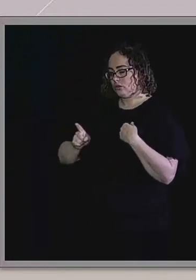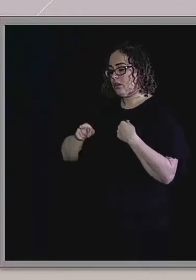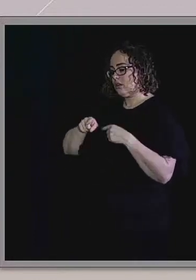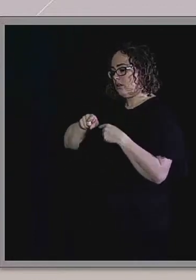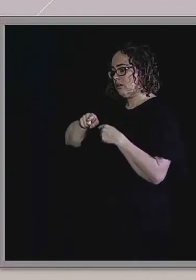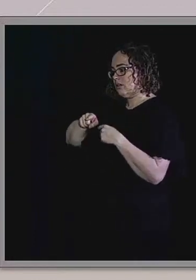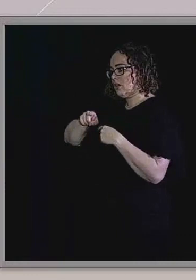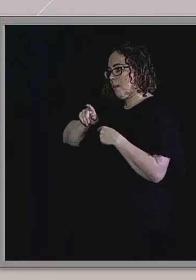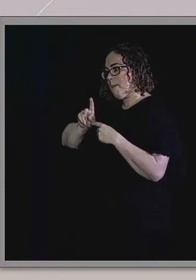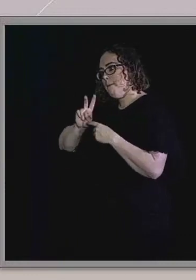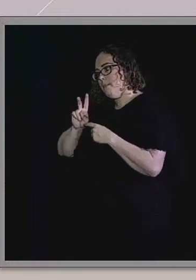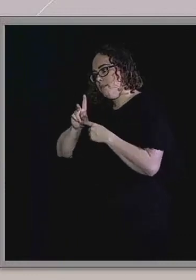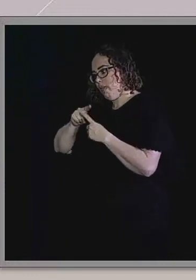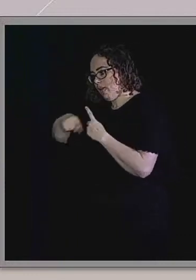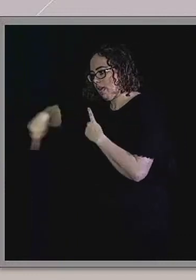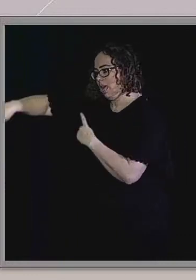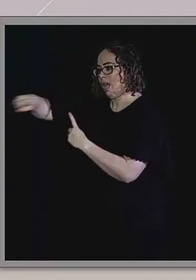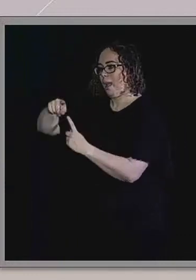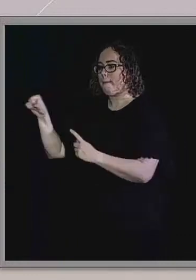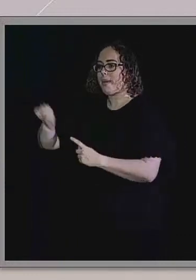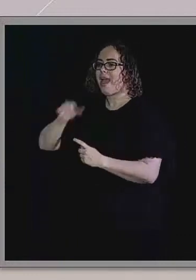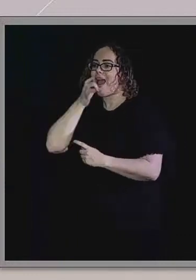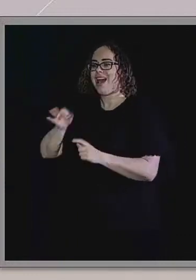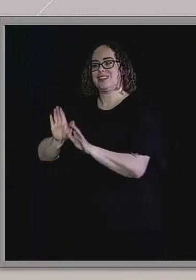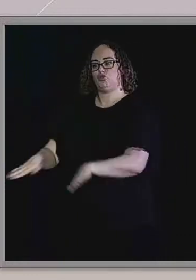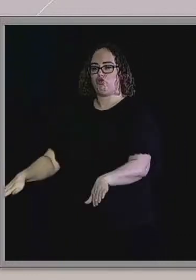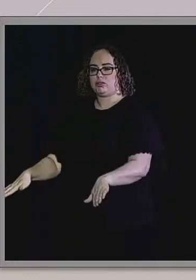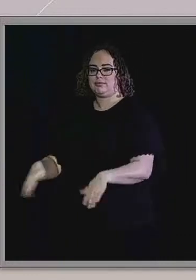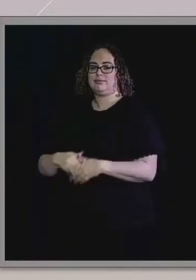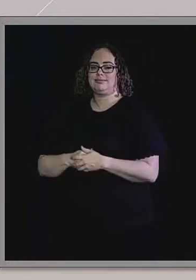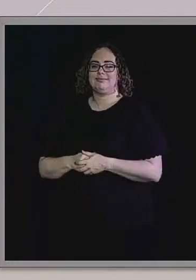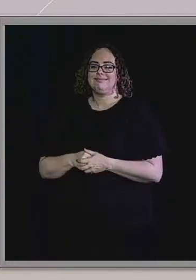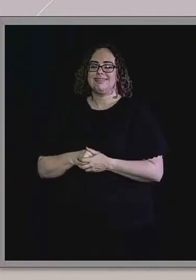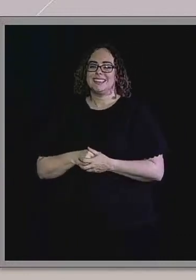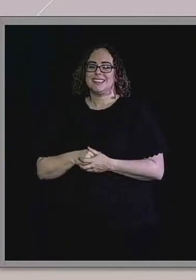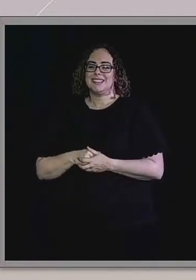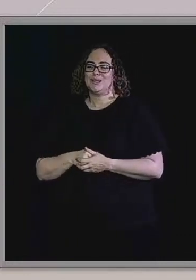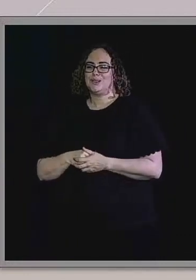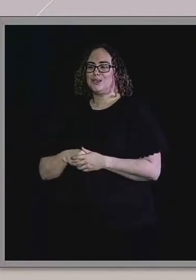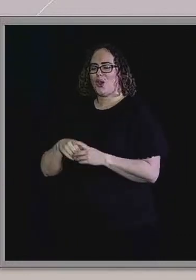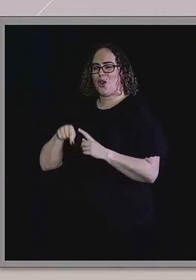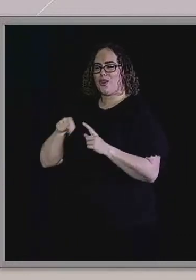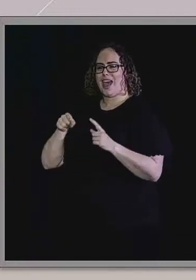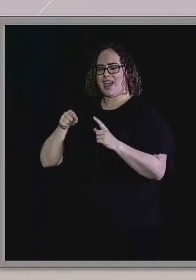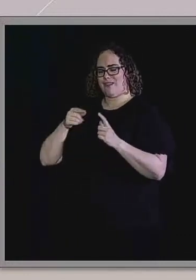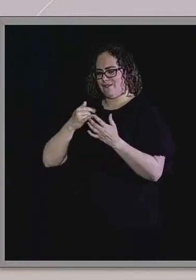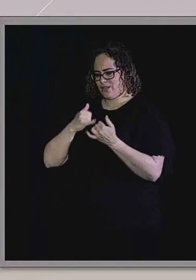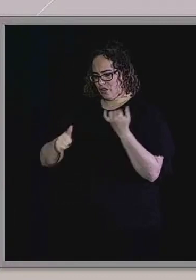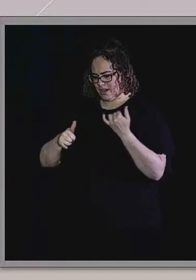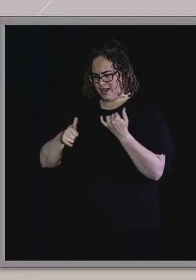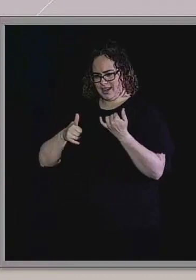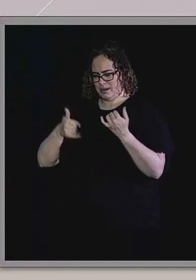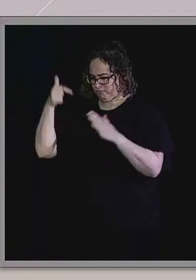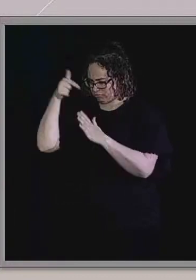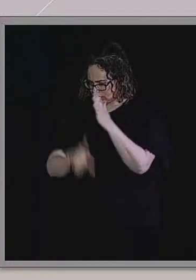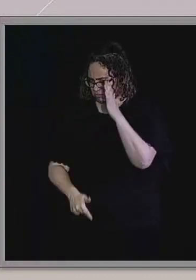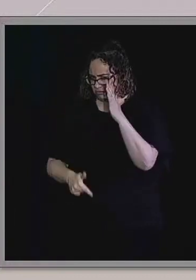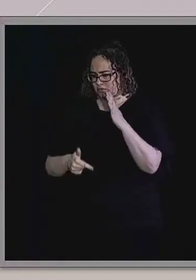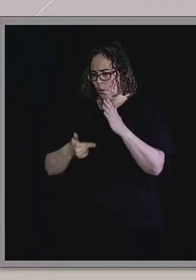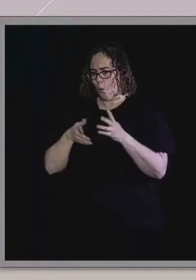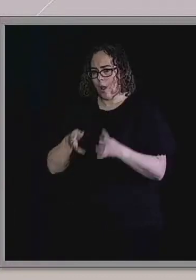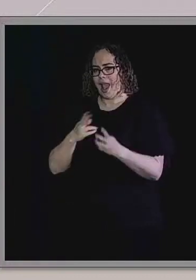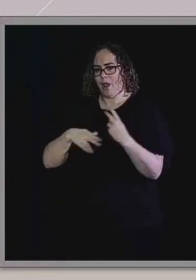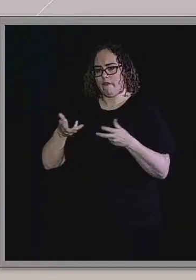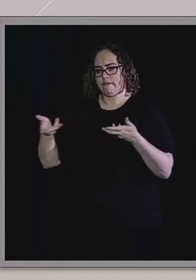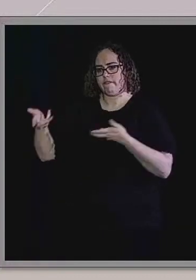So I learned then that this is a very sacred culture that I'm involved in, and a very sacred